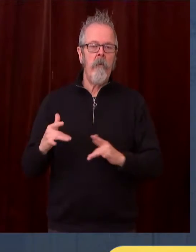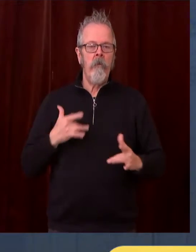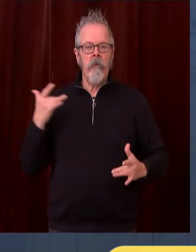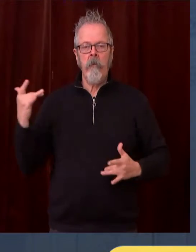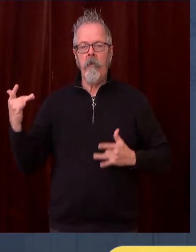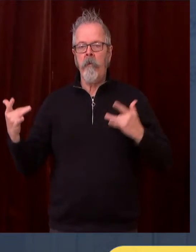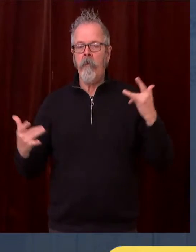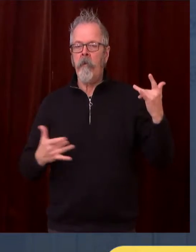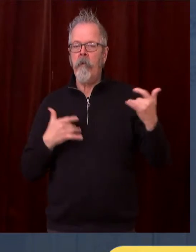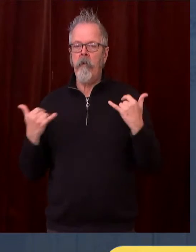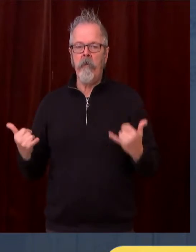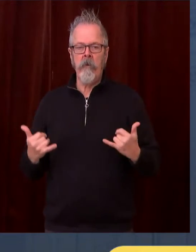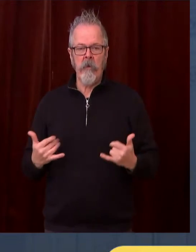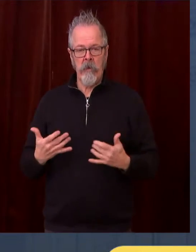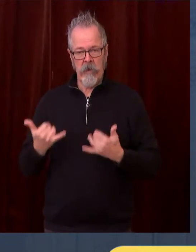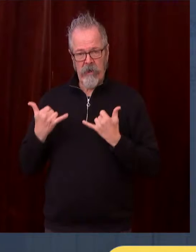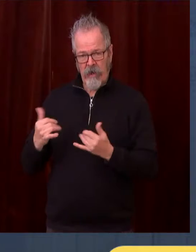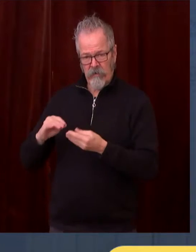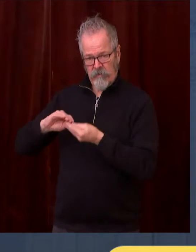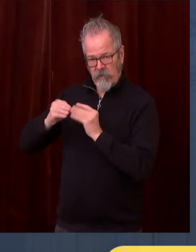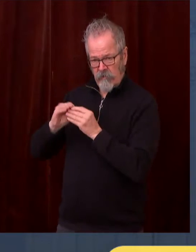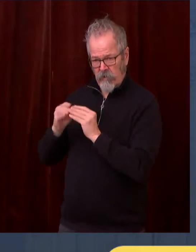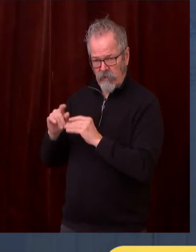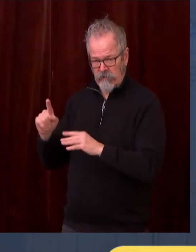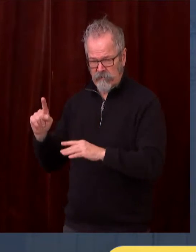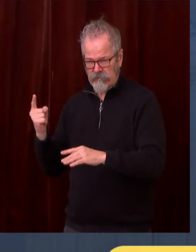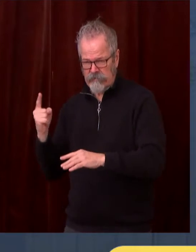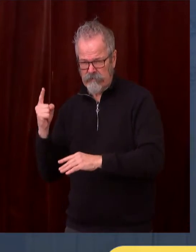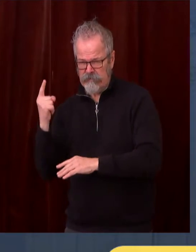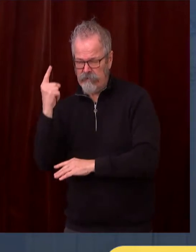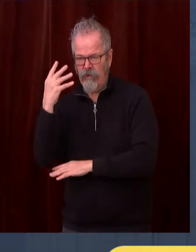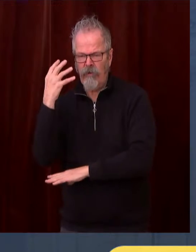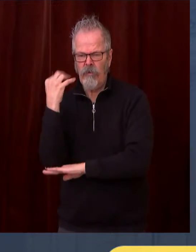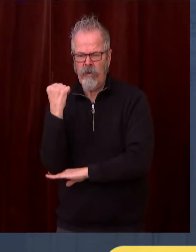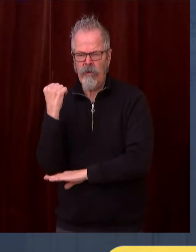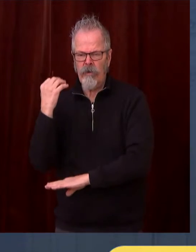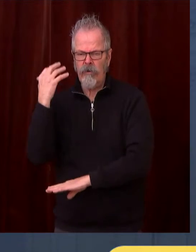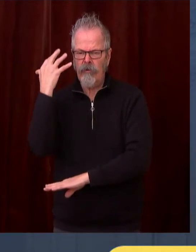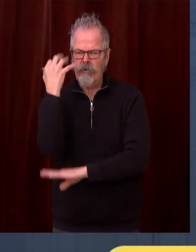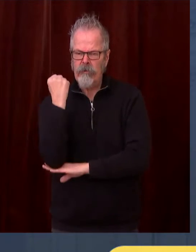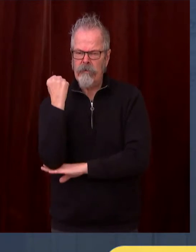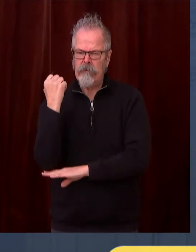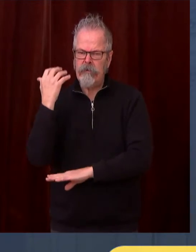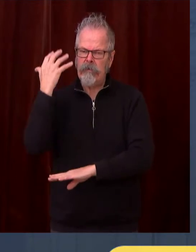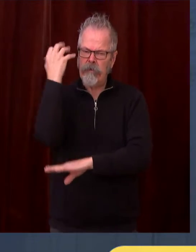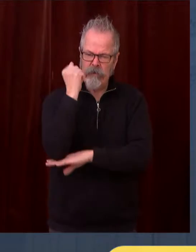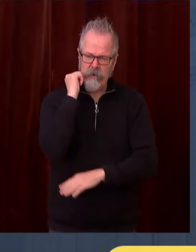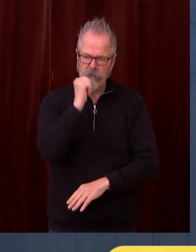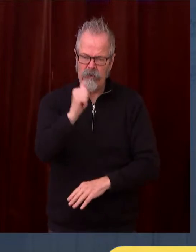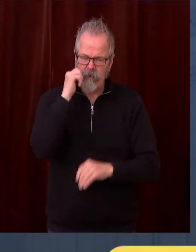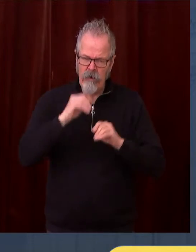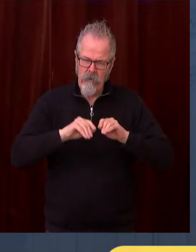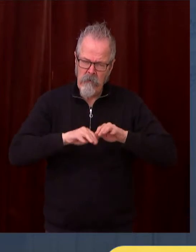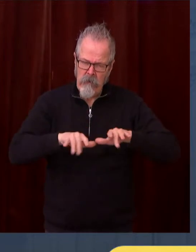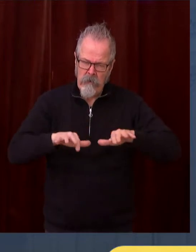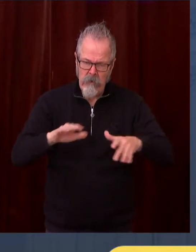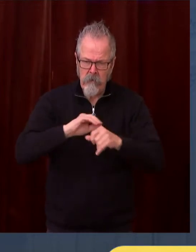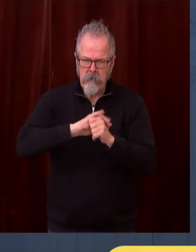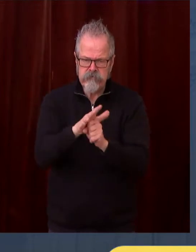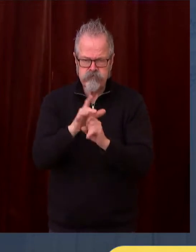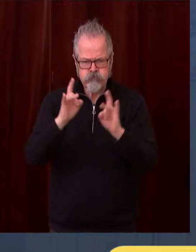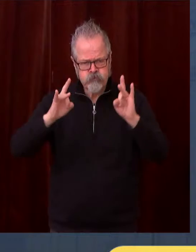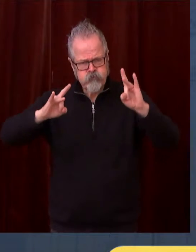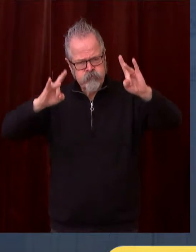is higher than it's ever been in our state. As of this morning, there are more than 1,000 Washington residents with COVID-19